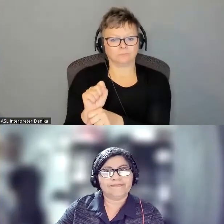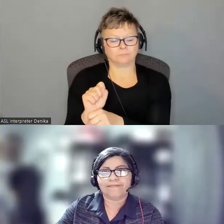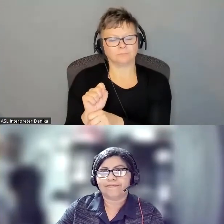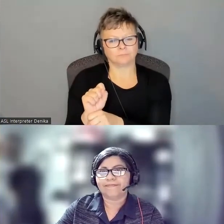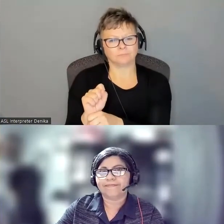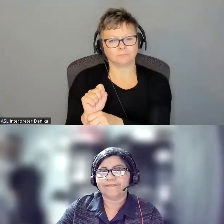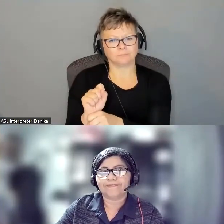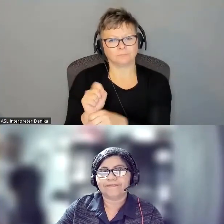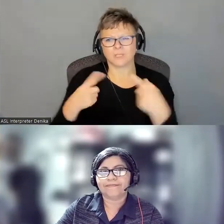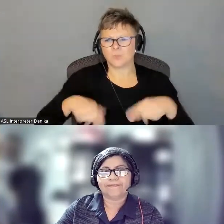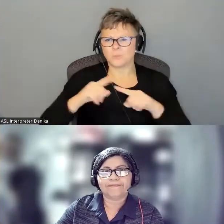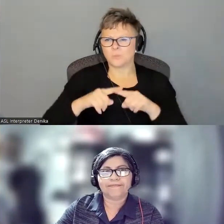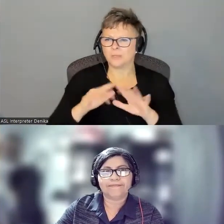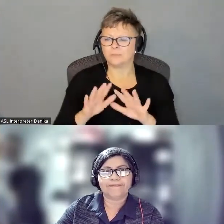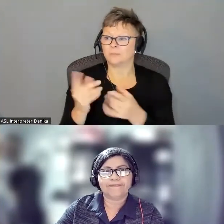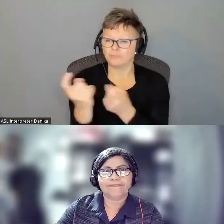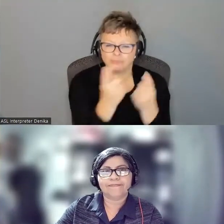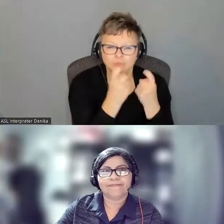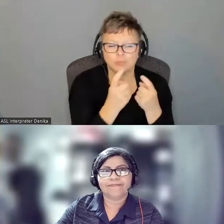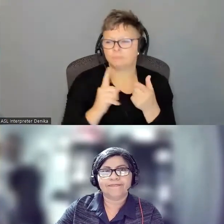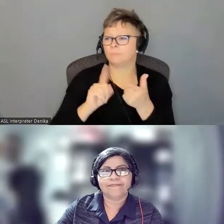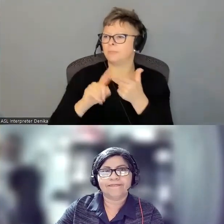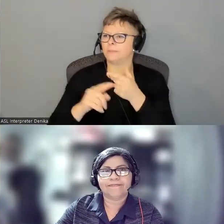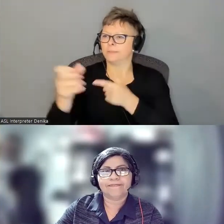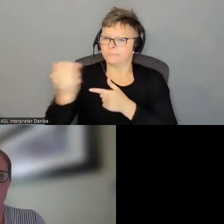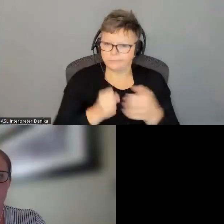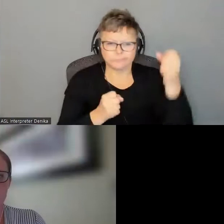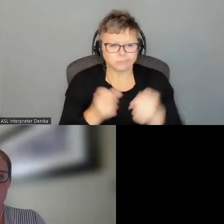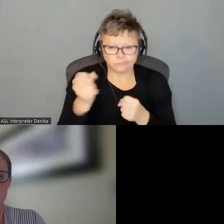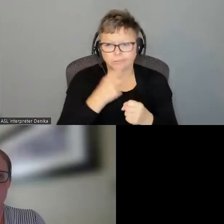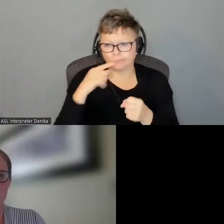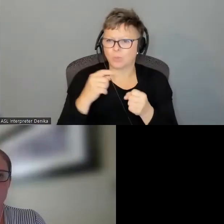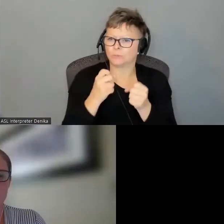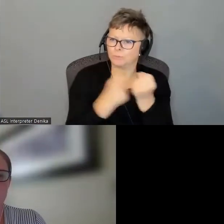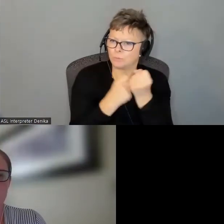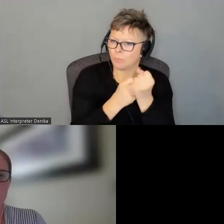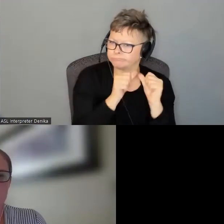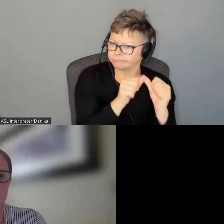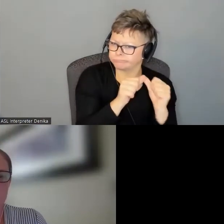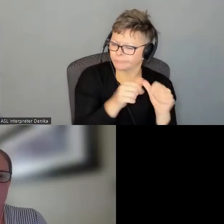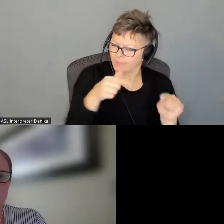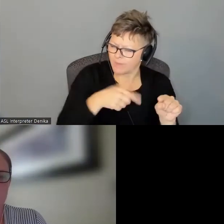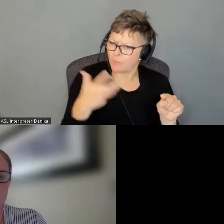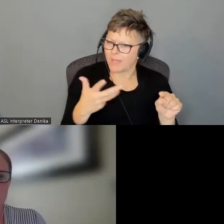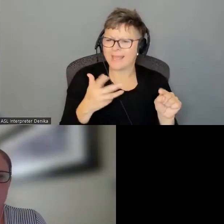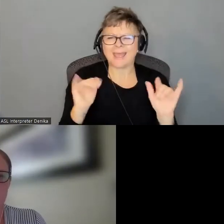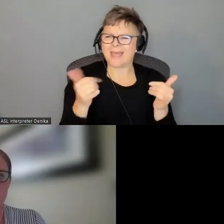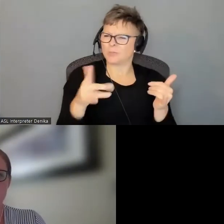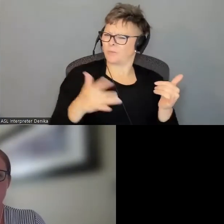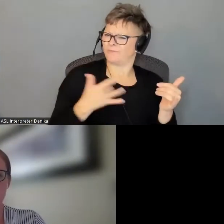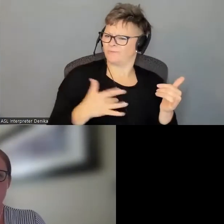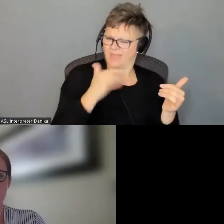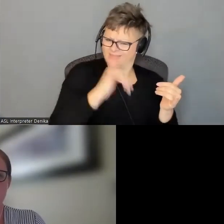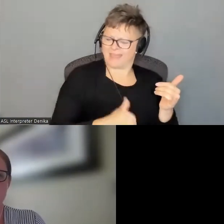and initiation, induction into ongoing support. And how do you find that technology